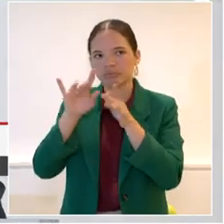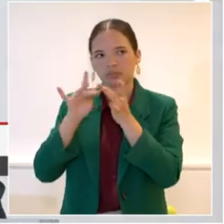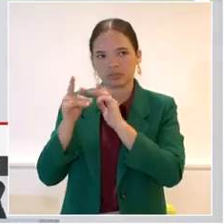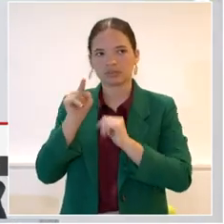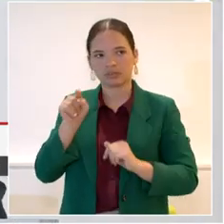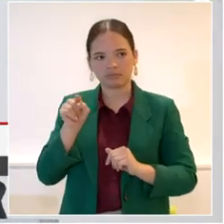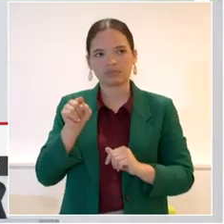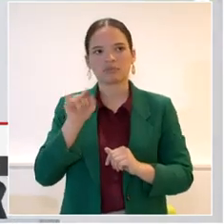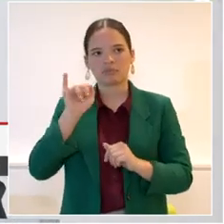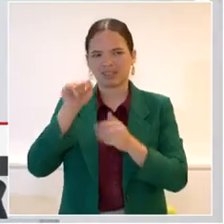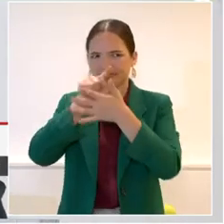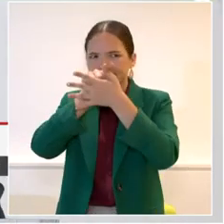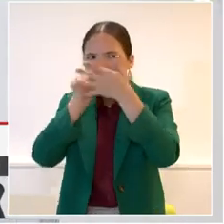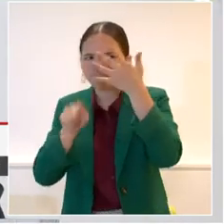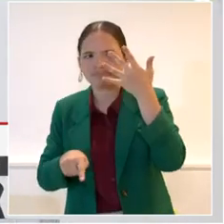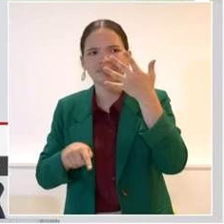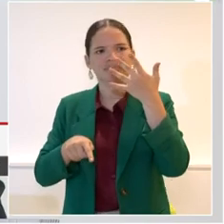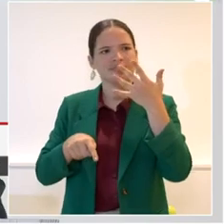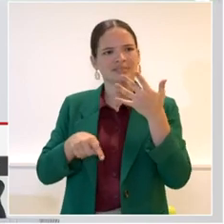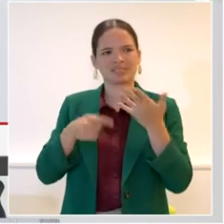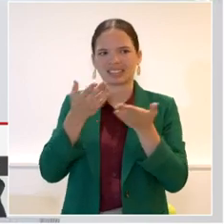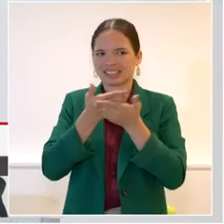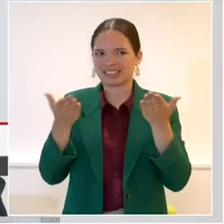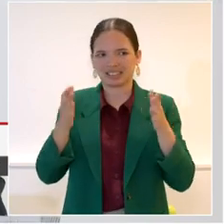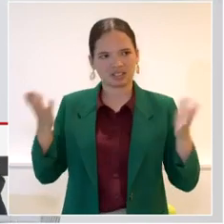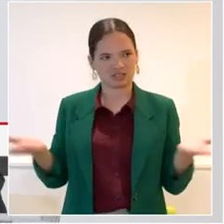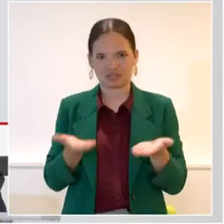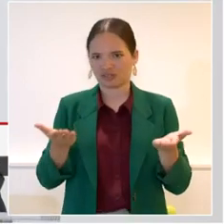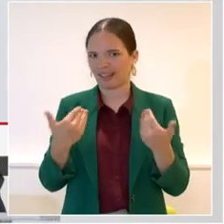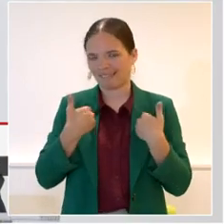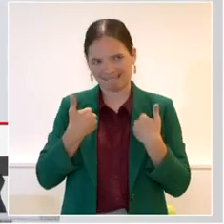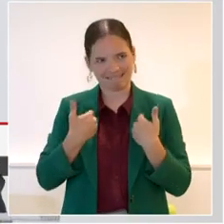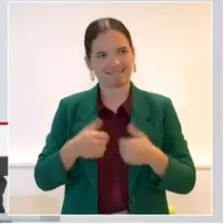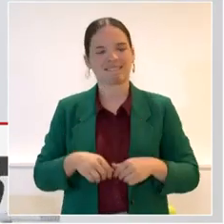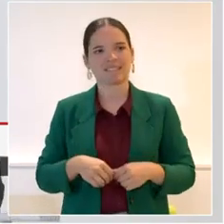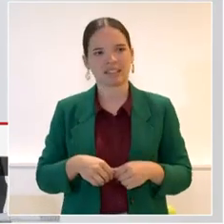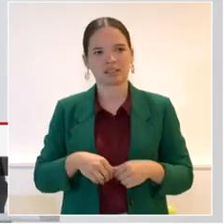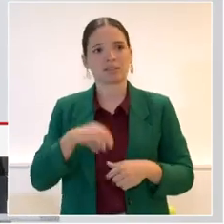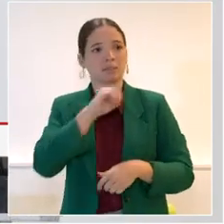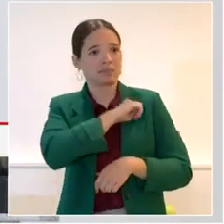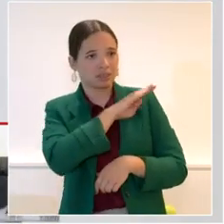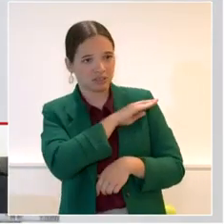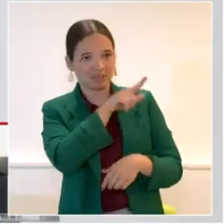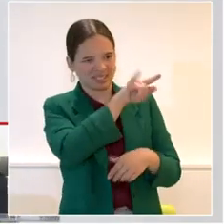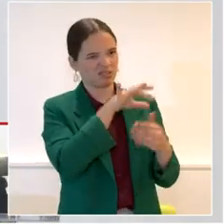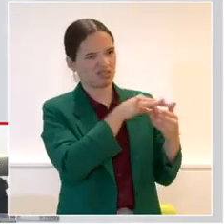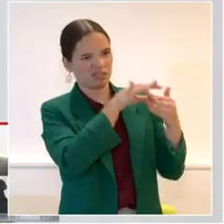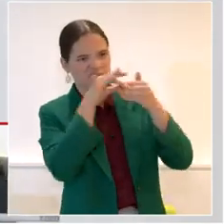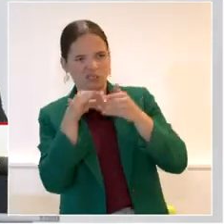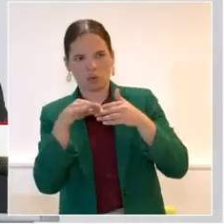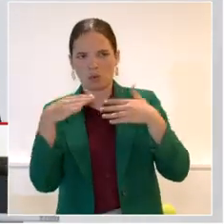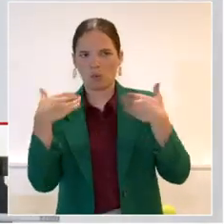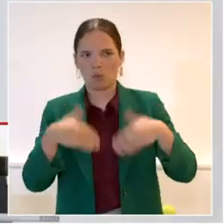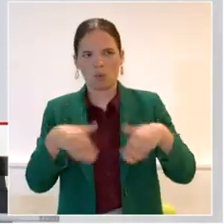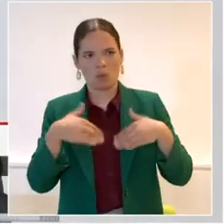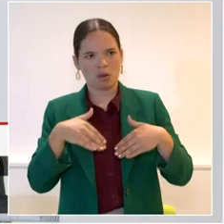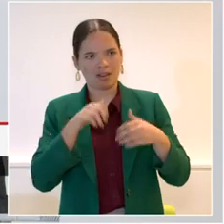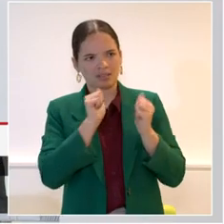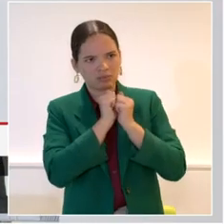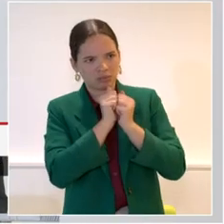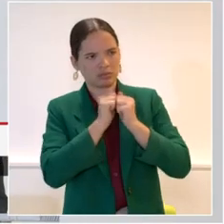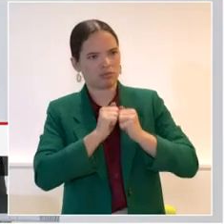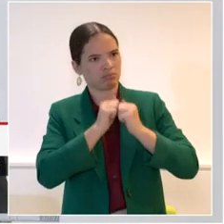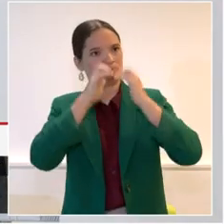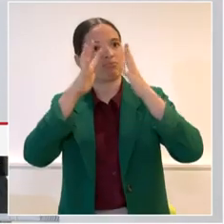Mayor Bowser's leadership, together, we have created a place where service, dignity, and support that everyone